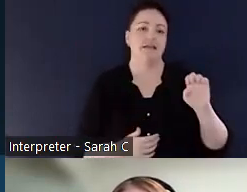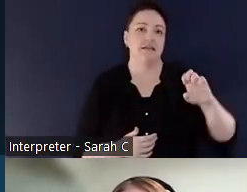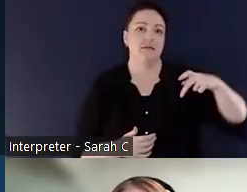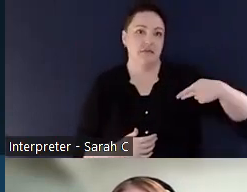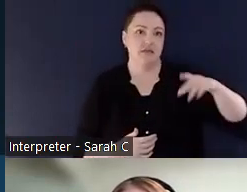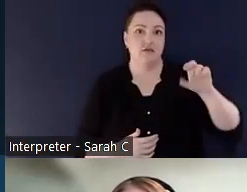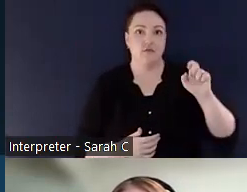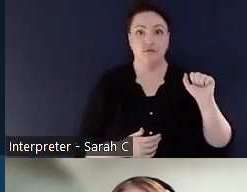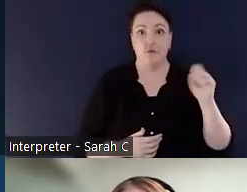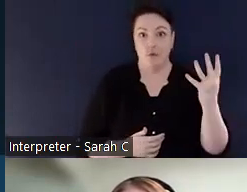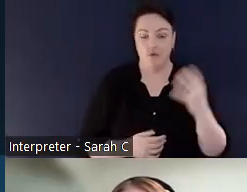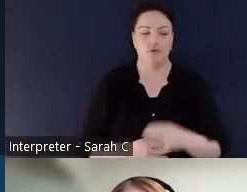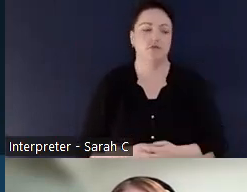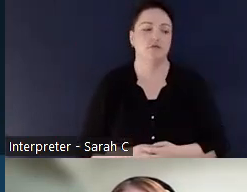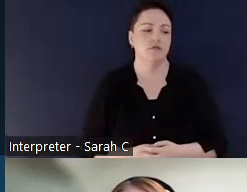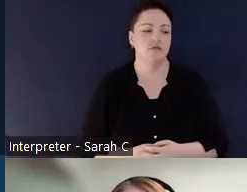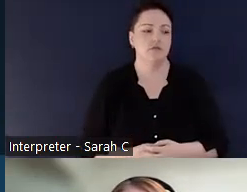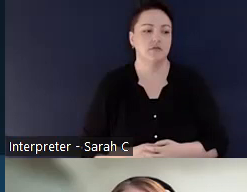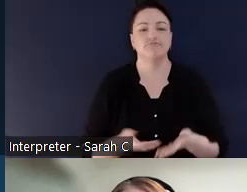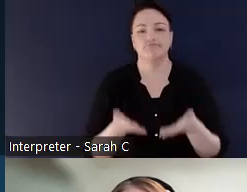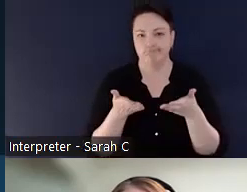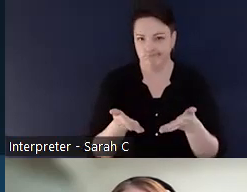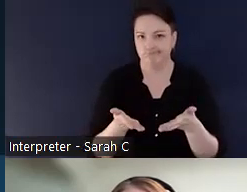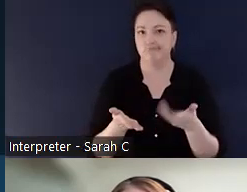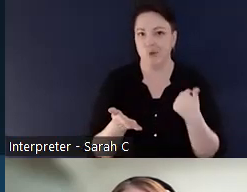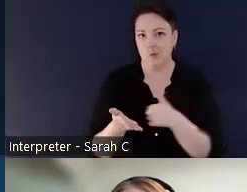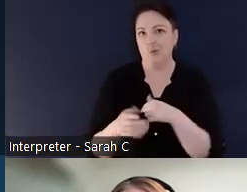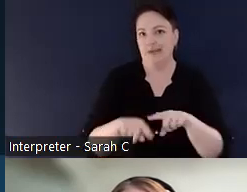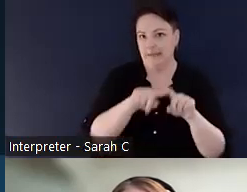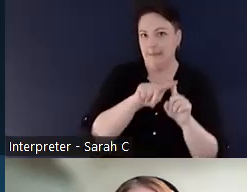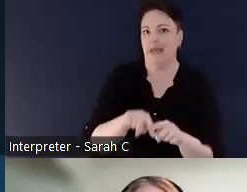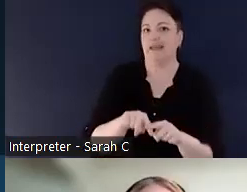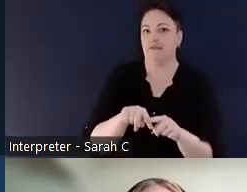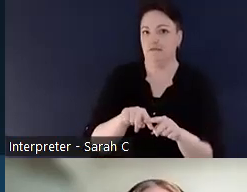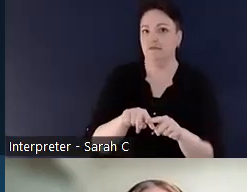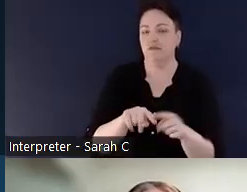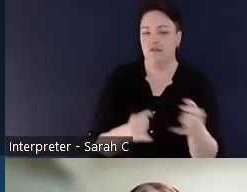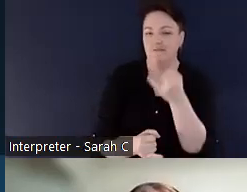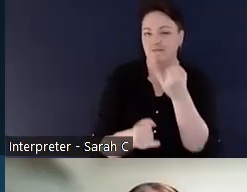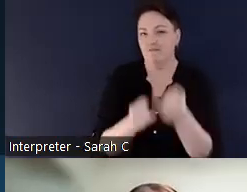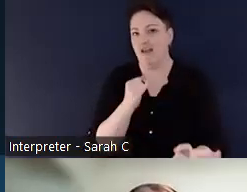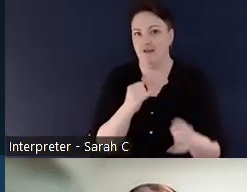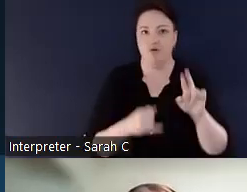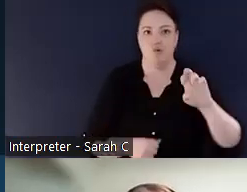the draft is really sort of contingent on the release of the final REAP 2.0 guidelines.